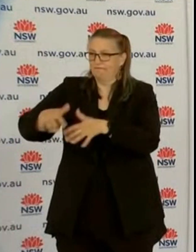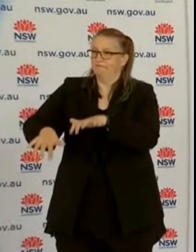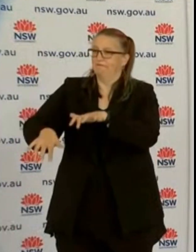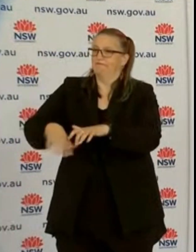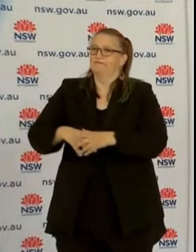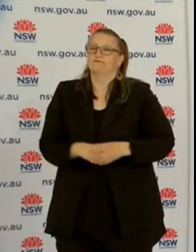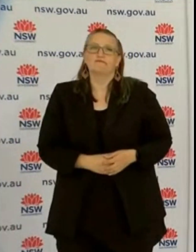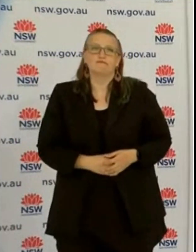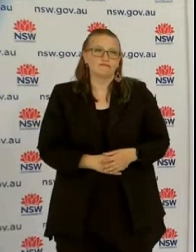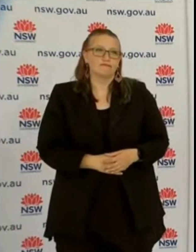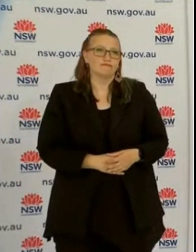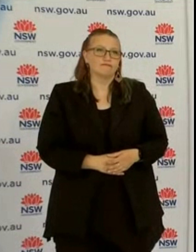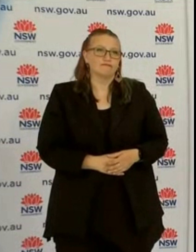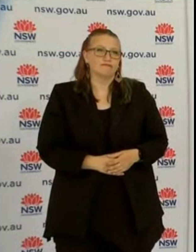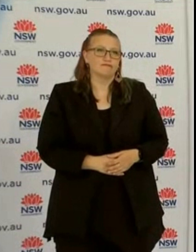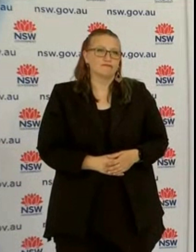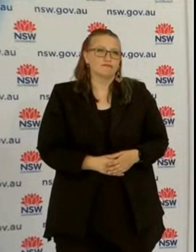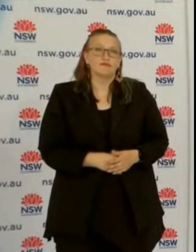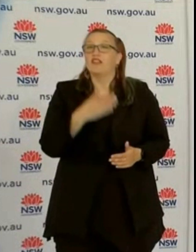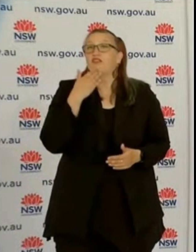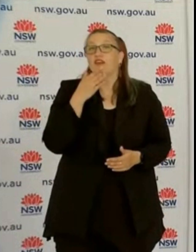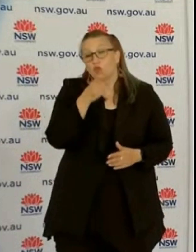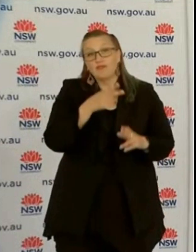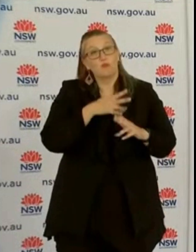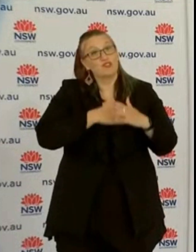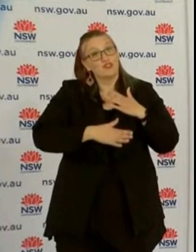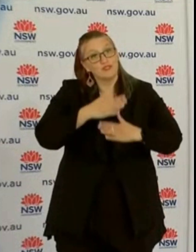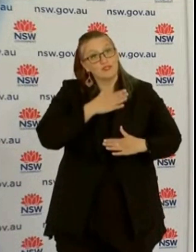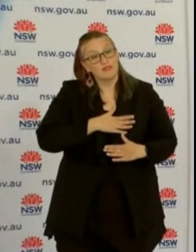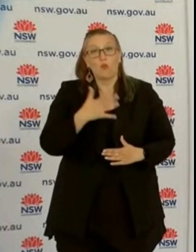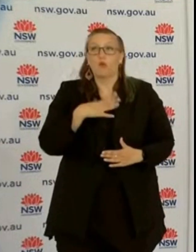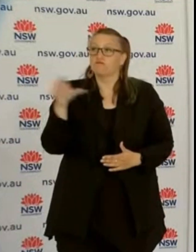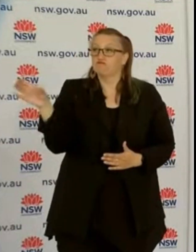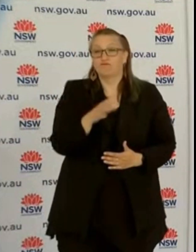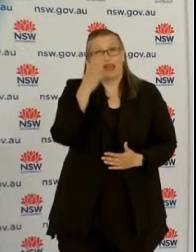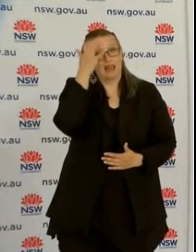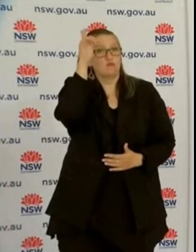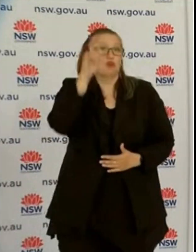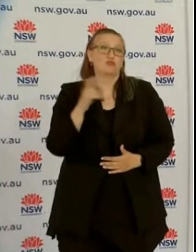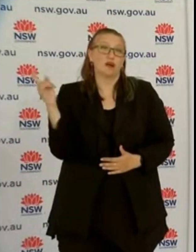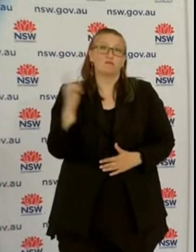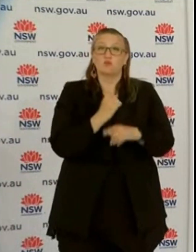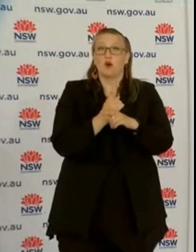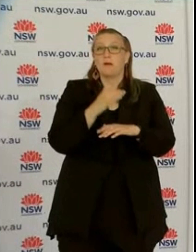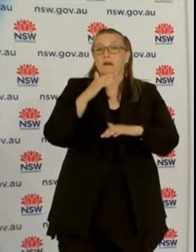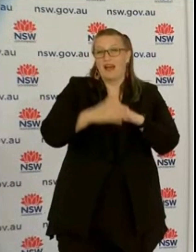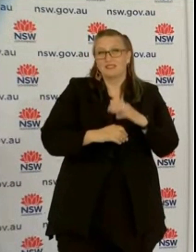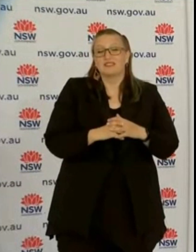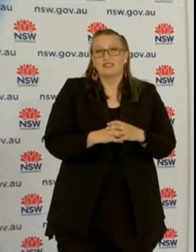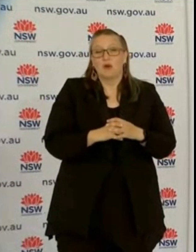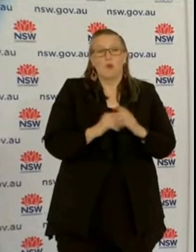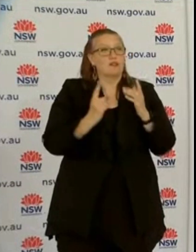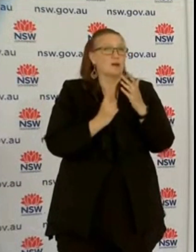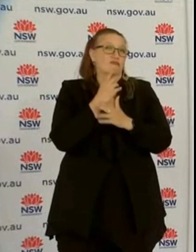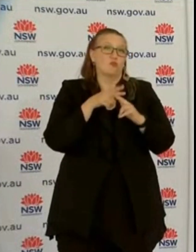to hear directly from an expert as to what Delta means for children, especially those under 12. Dr. Gow will now give the health